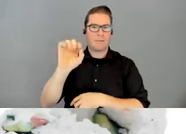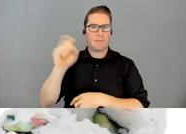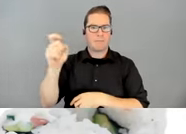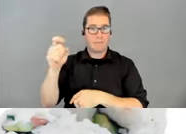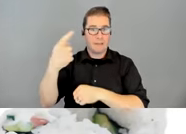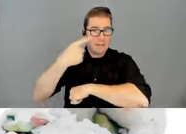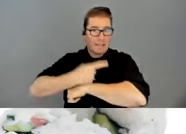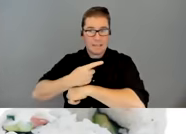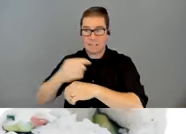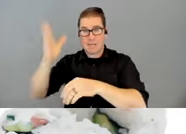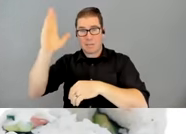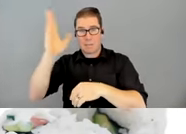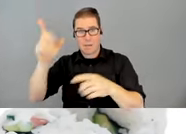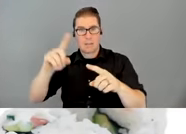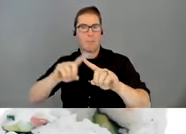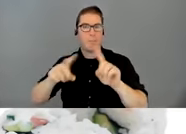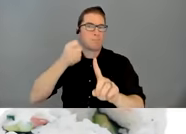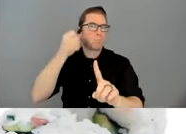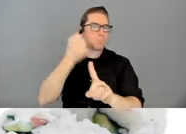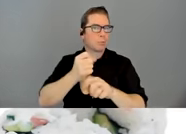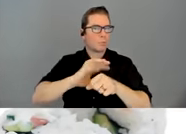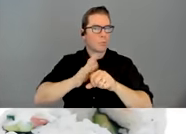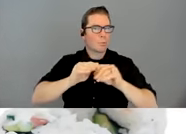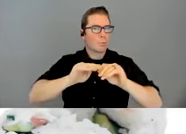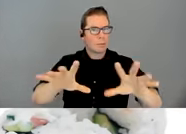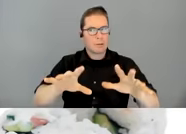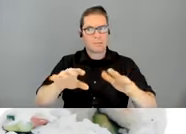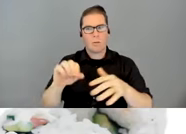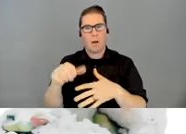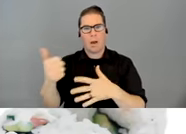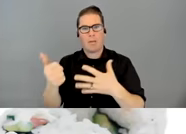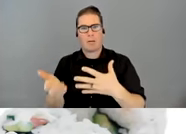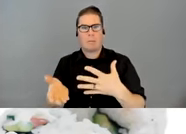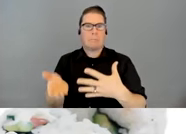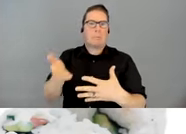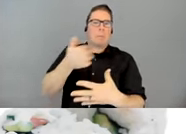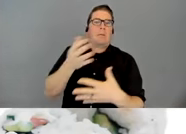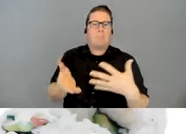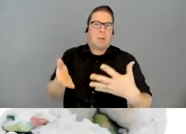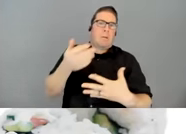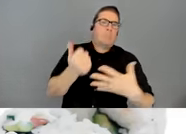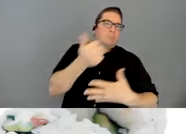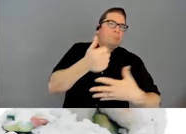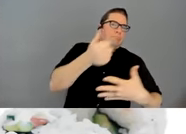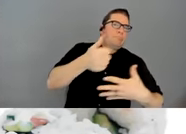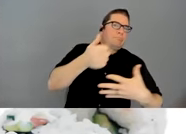other priorities took priority, and everything got put on the back burner.